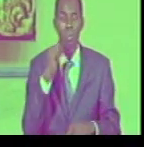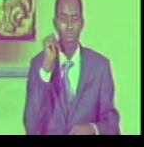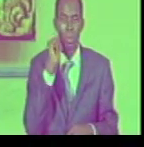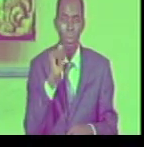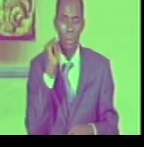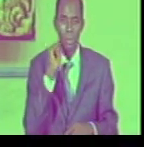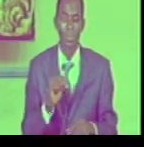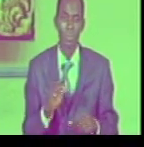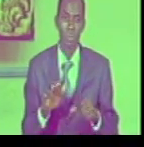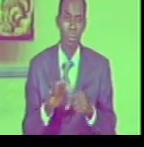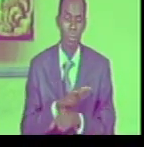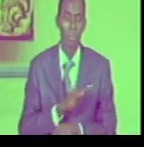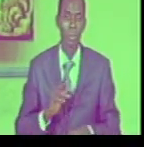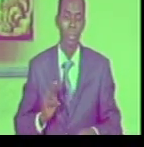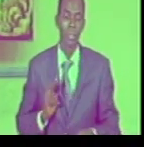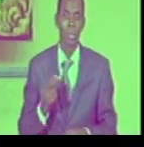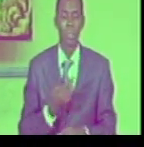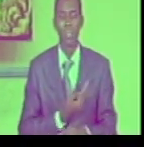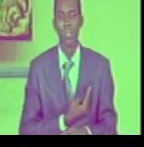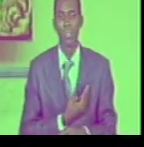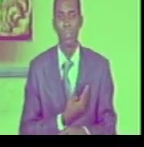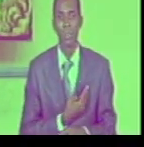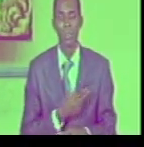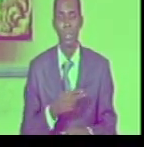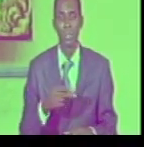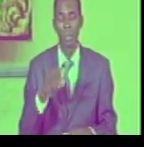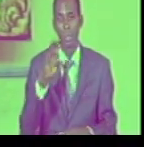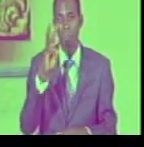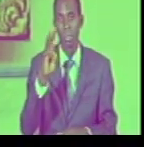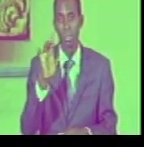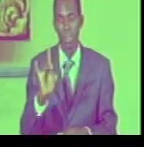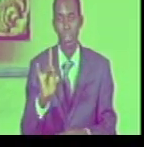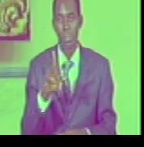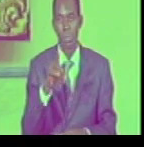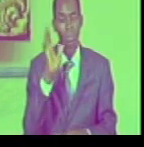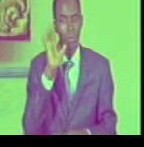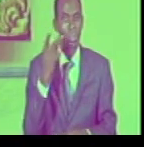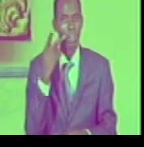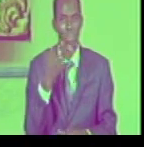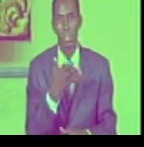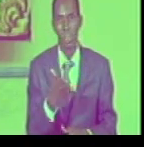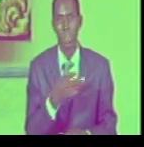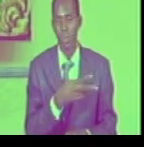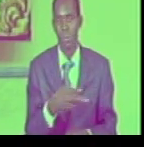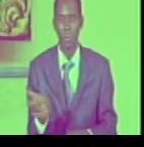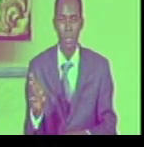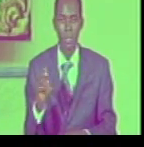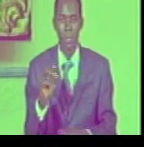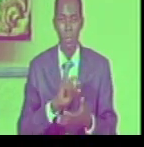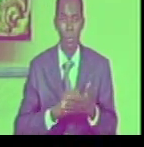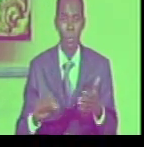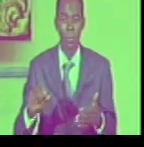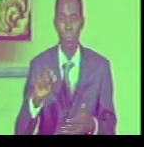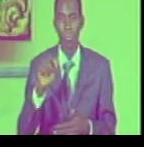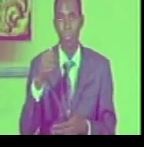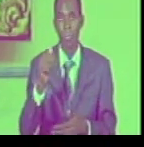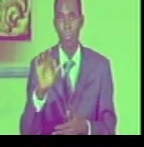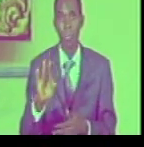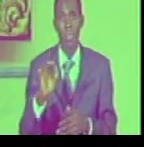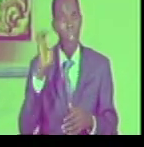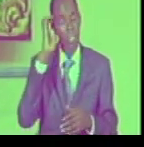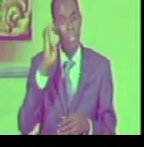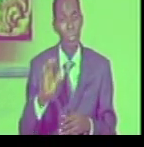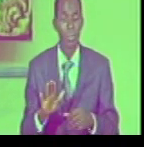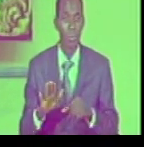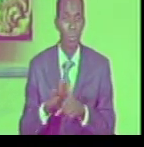loaded us. Psalm 68, you see there, verse 19. He daily loaded us with benefits, even